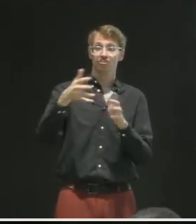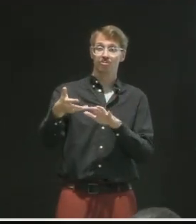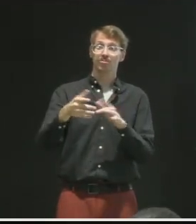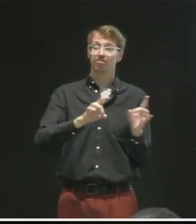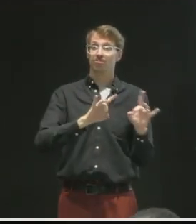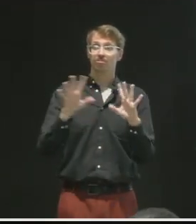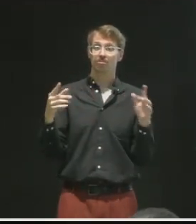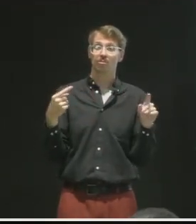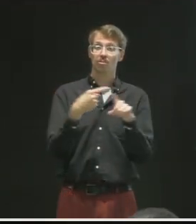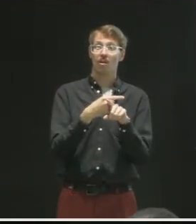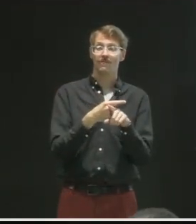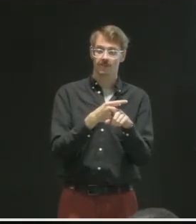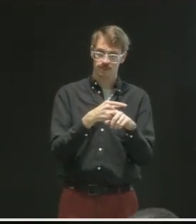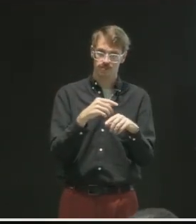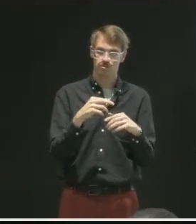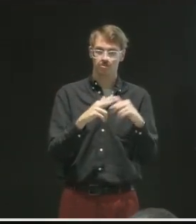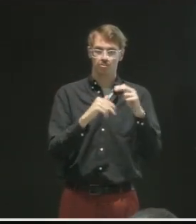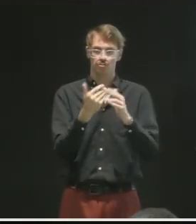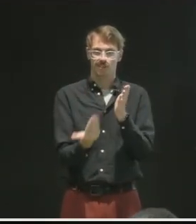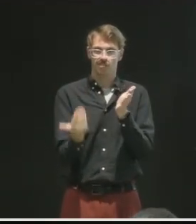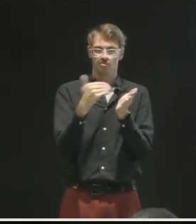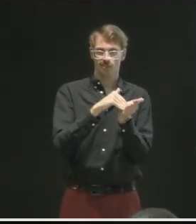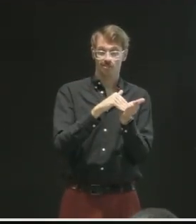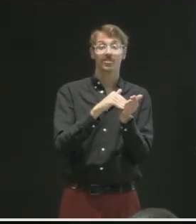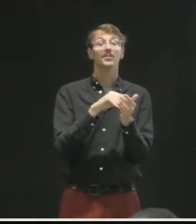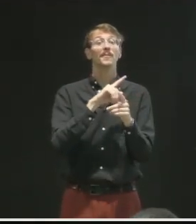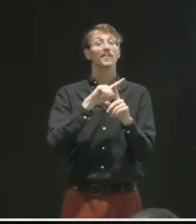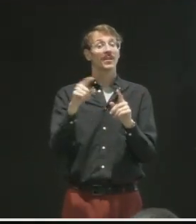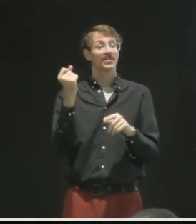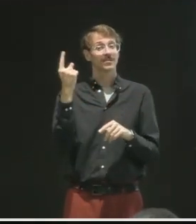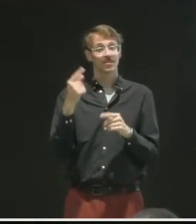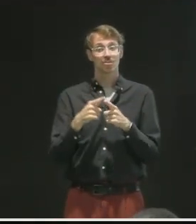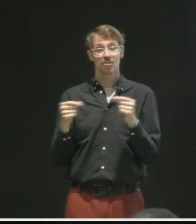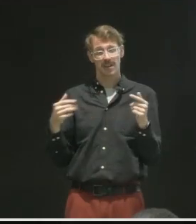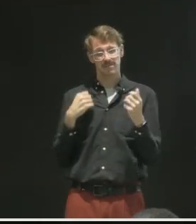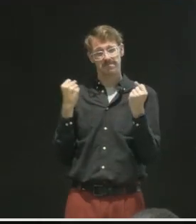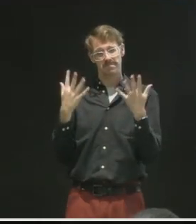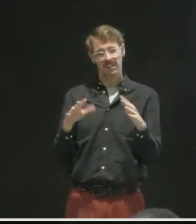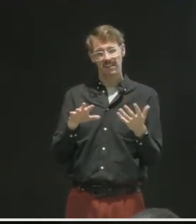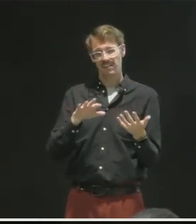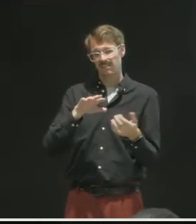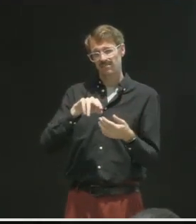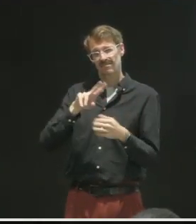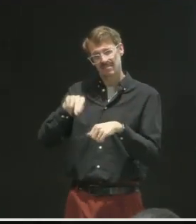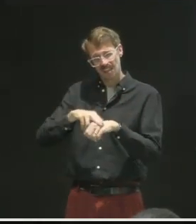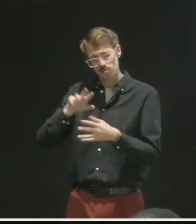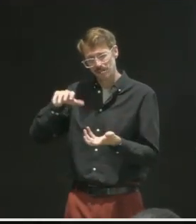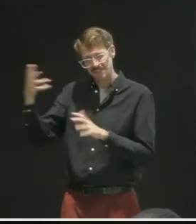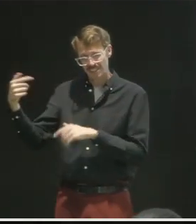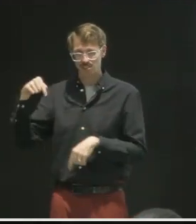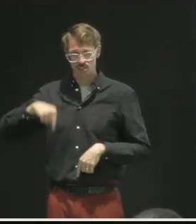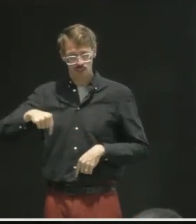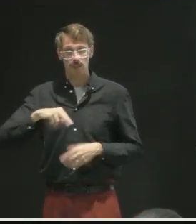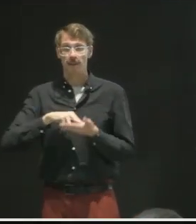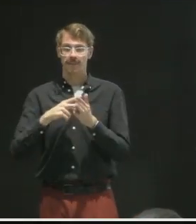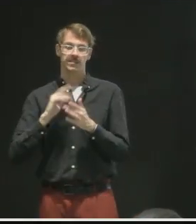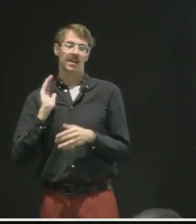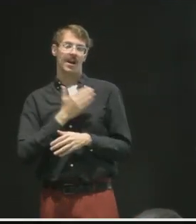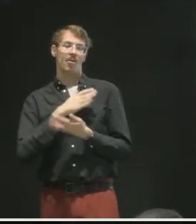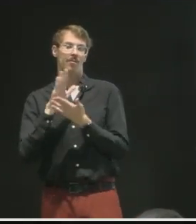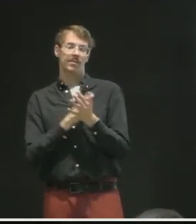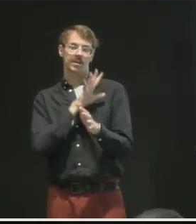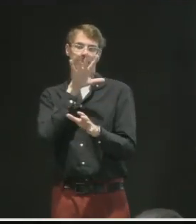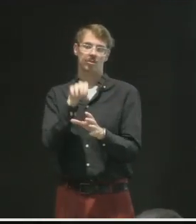Japan is vulnerable to disasters, the National Action Plan also includes disaster response, which incorporate